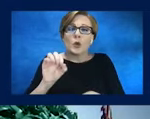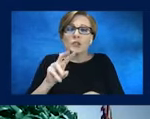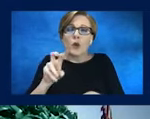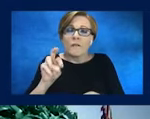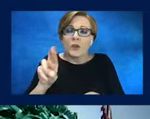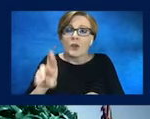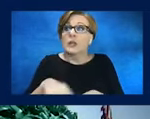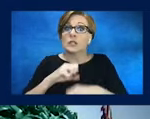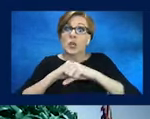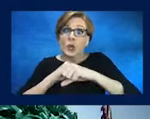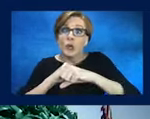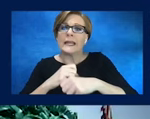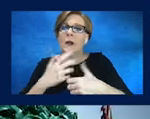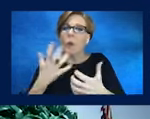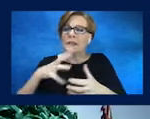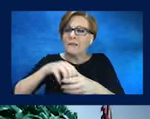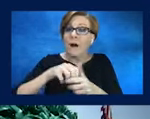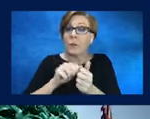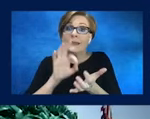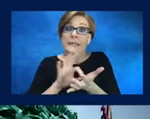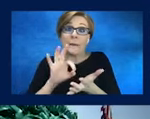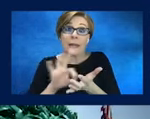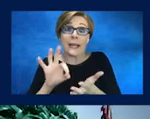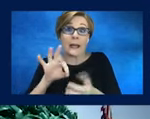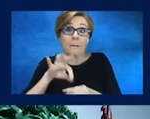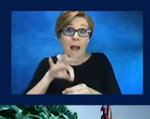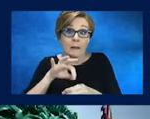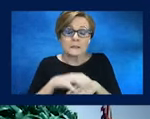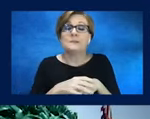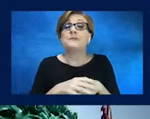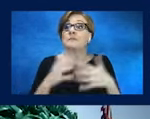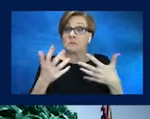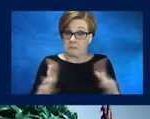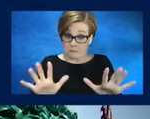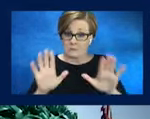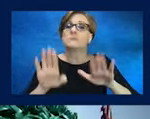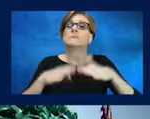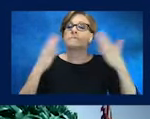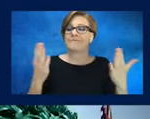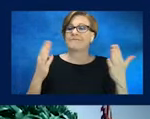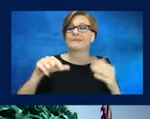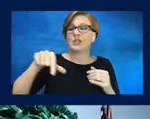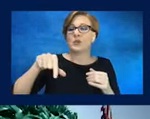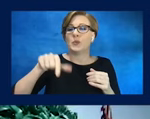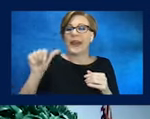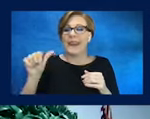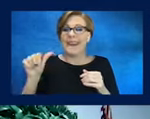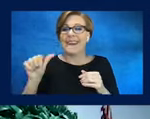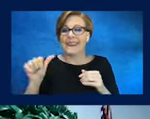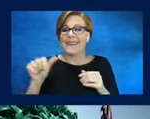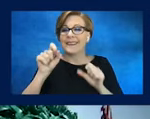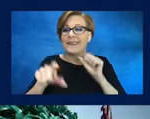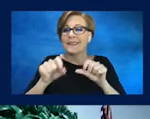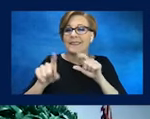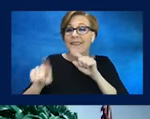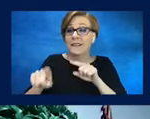involved in tabulating ballots. Then we're going to have a Q&A session. So I would like to remind you that you